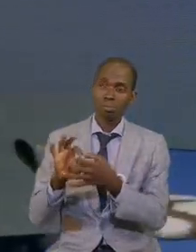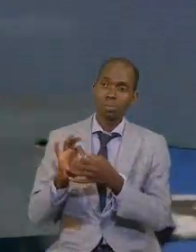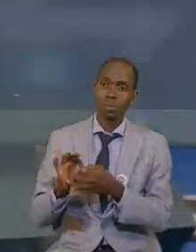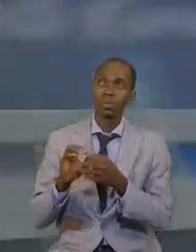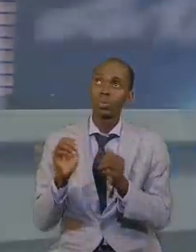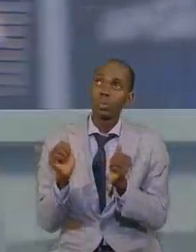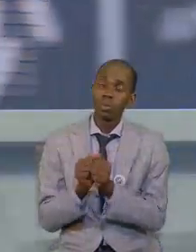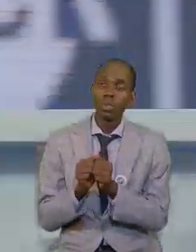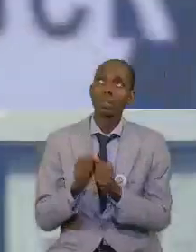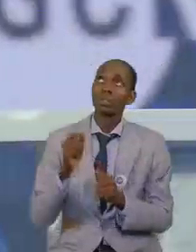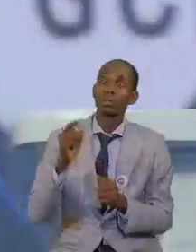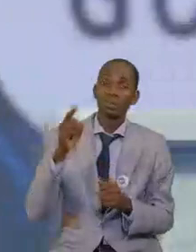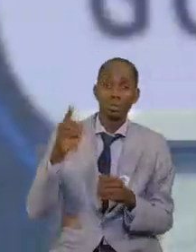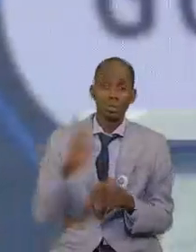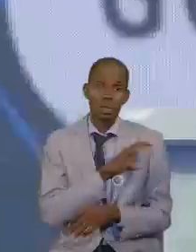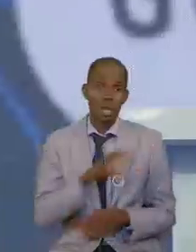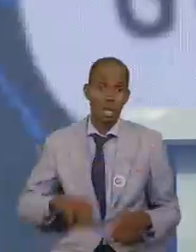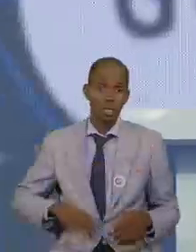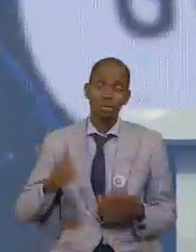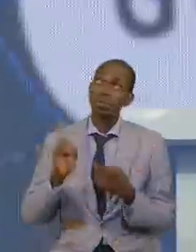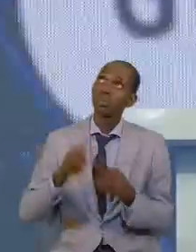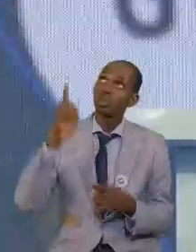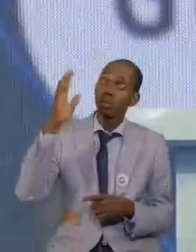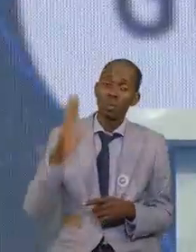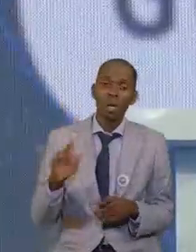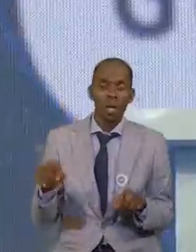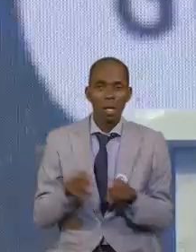as you reunite with God through him,